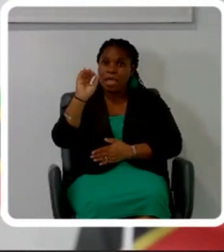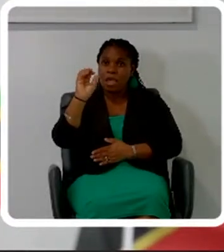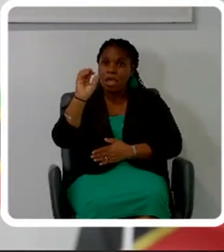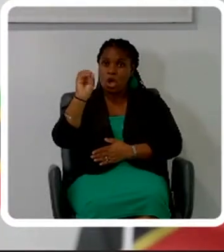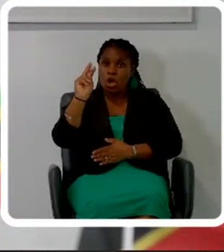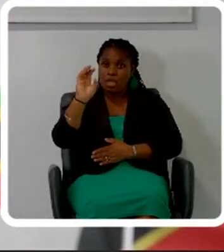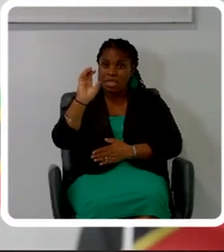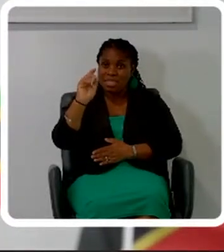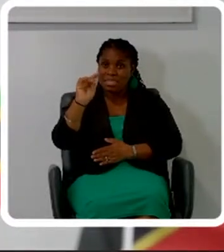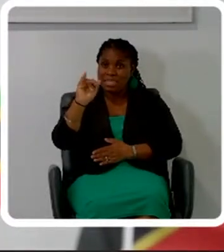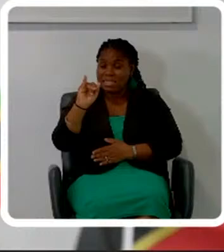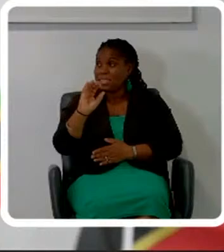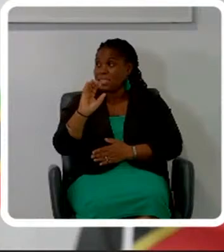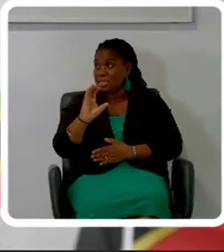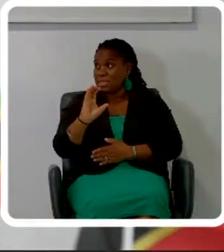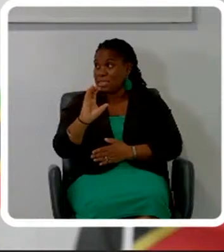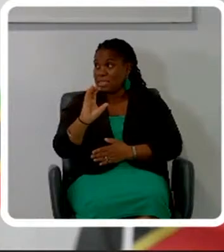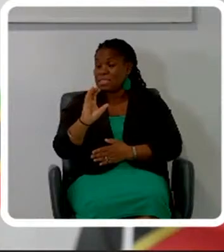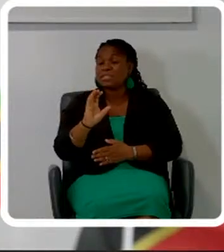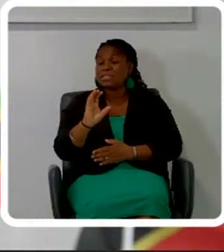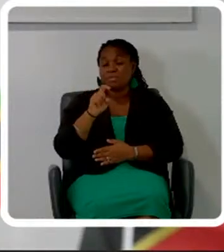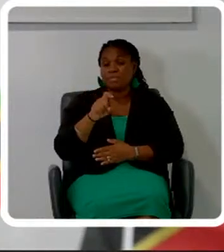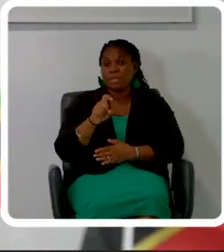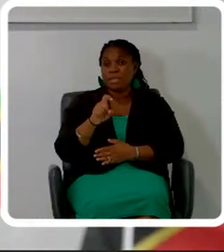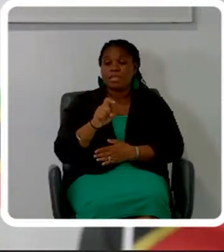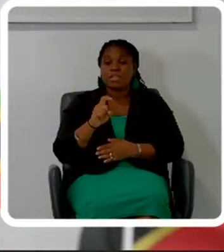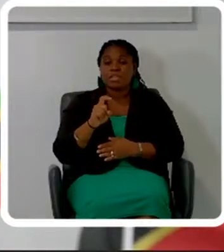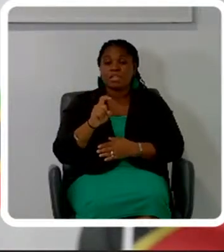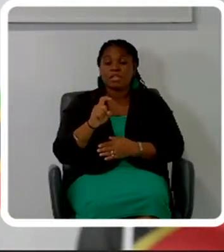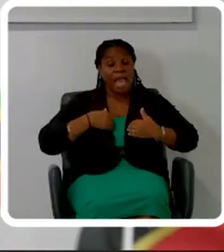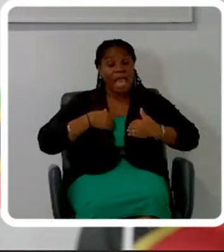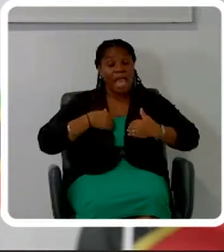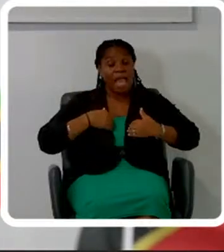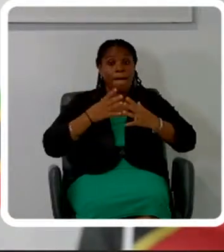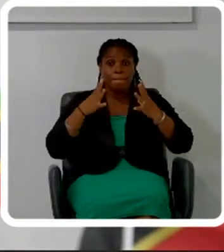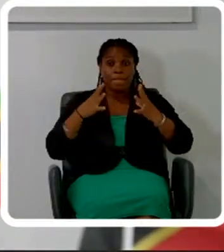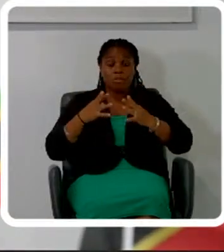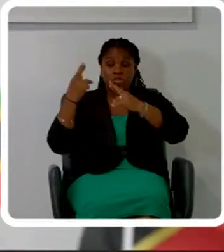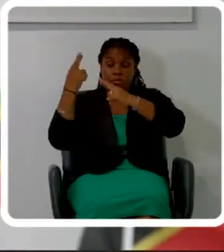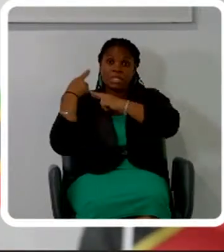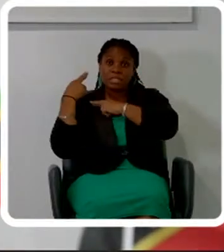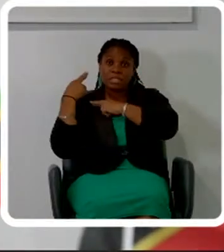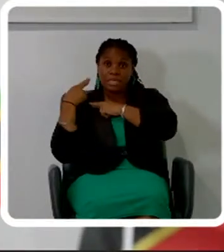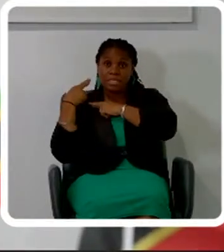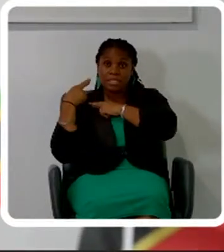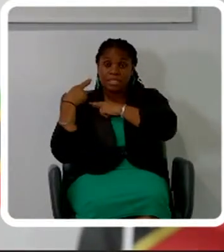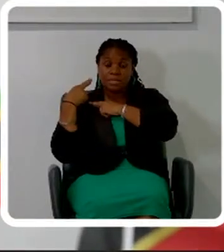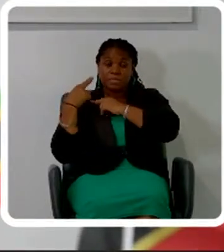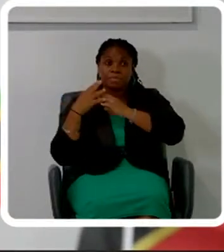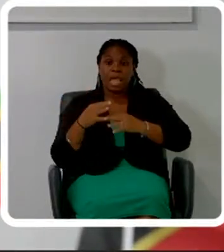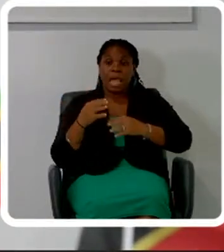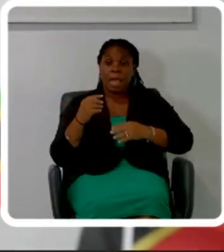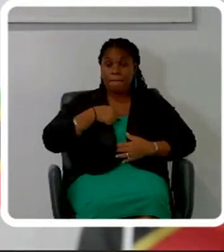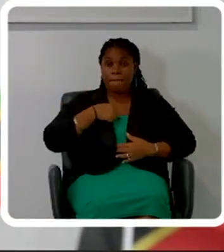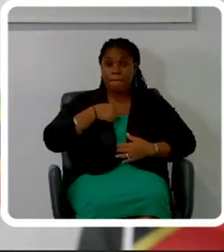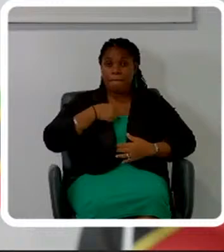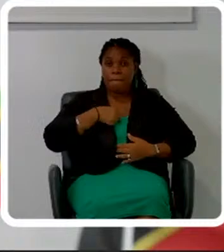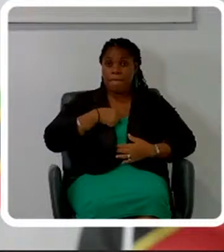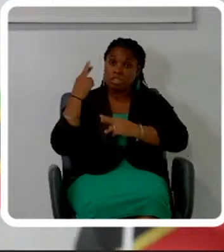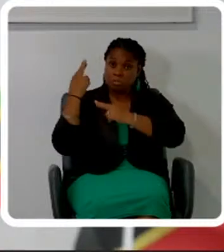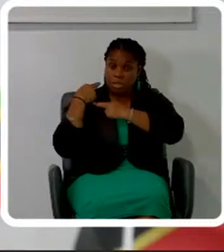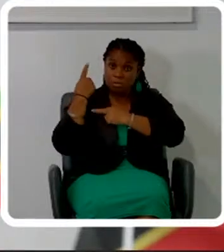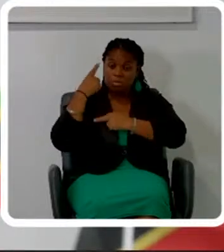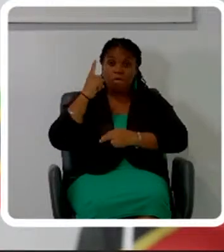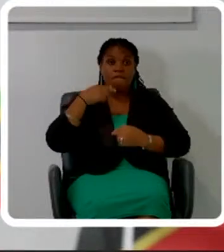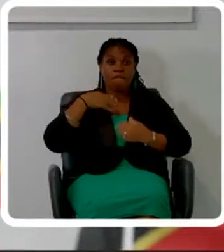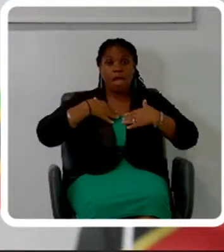scene. And so we have a significant responsibility as a country and as a region. And as the main spokesman for health, when it comes to